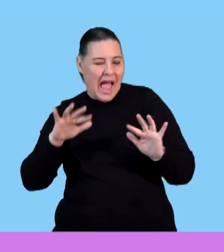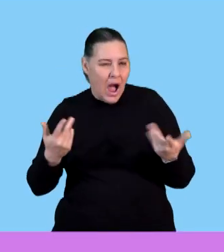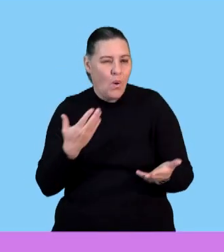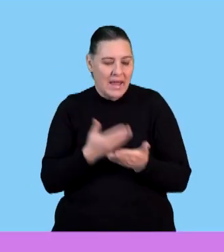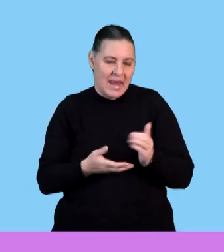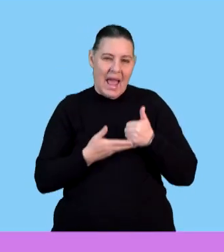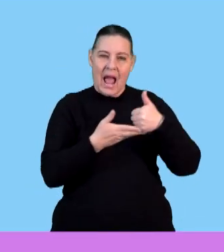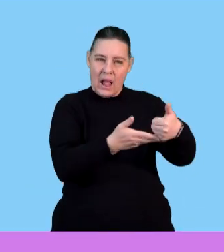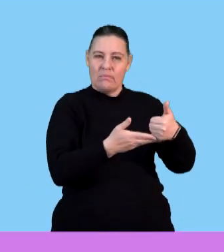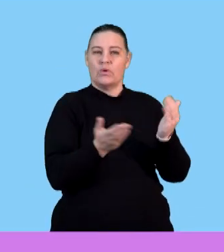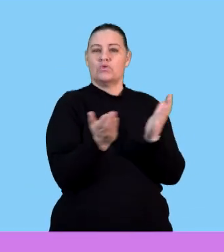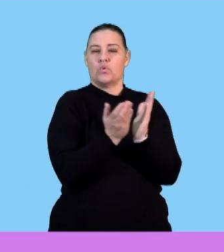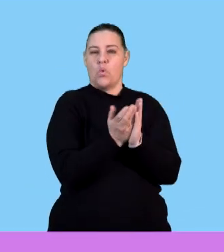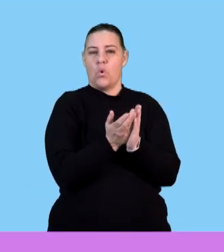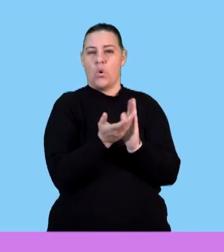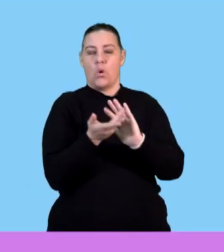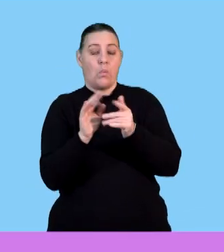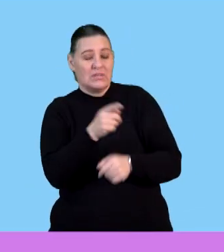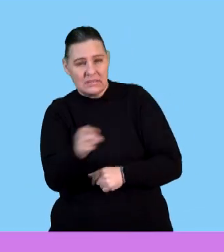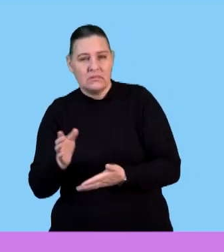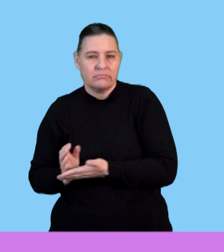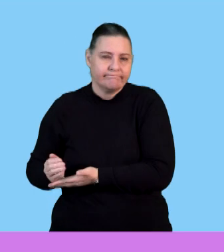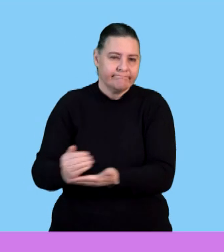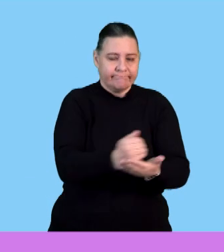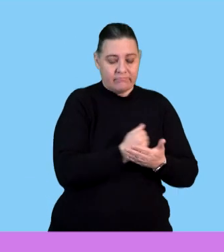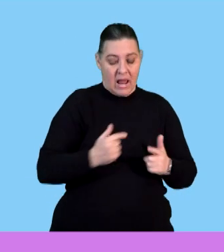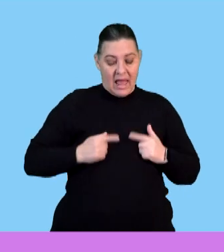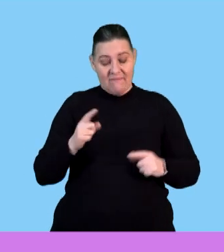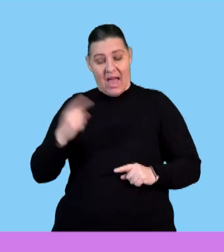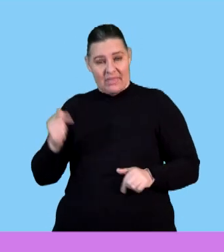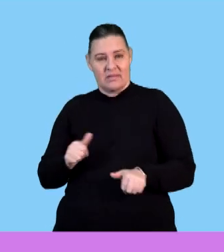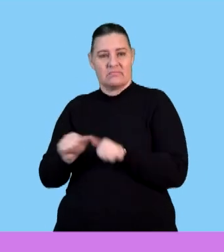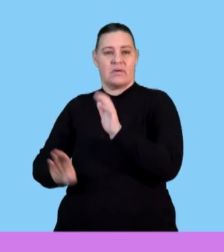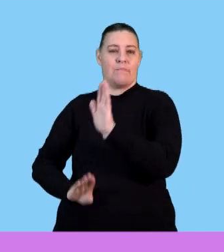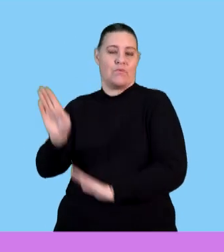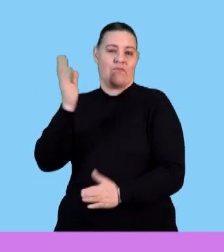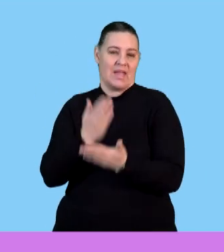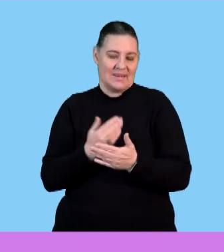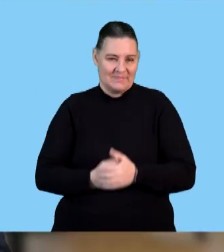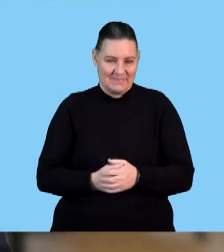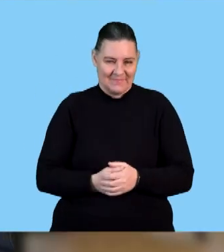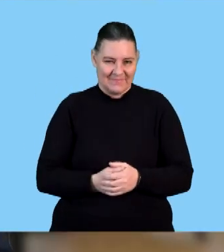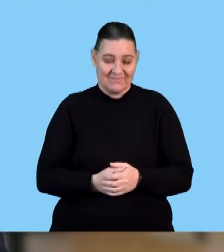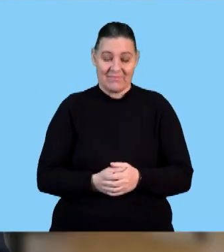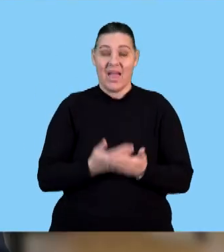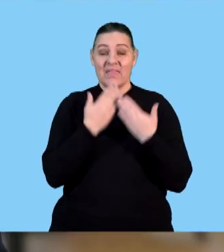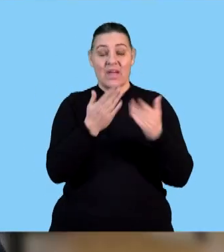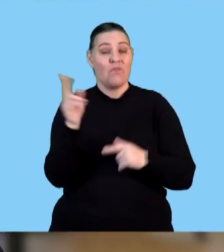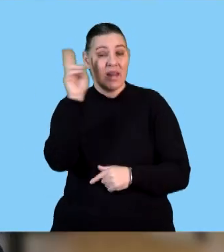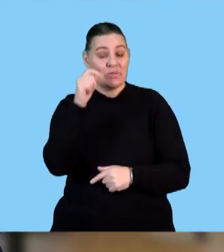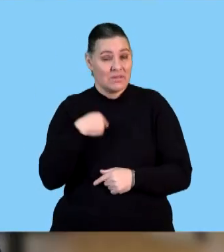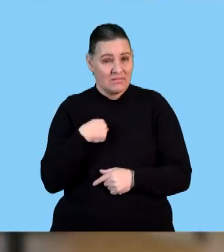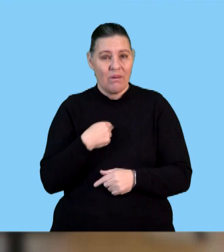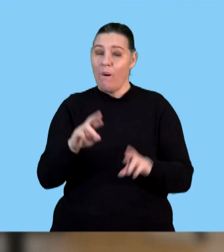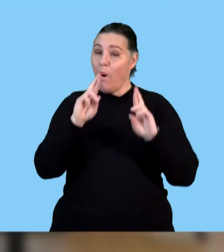which you can help your school or community raise funds to better the lives of others. Charity initiatives. Thanks, everyone, for listening to me